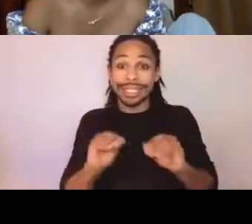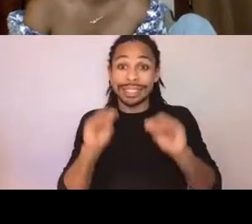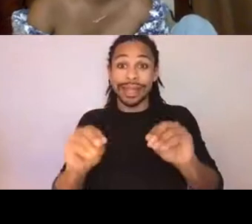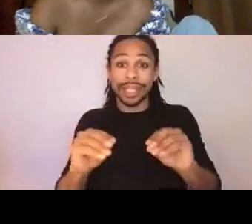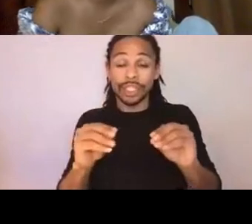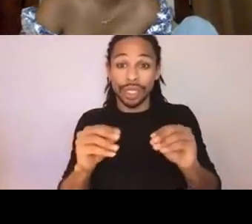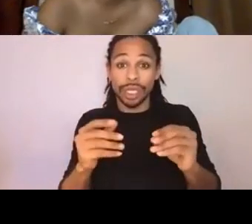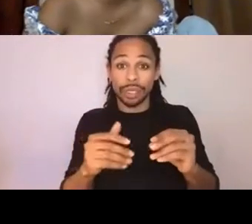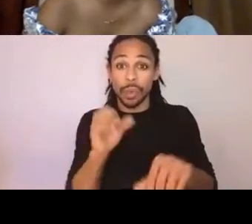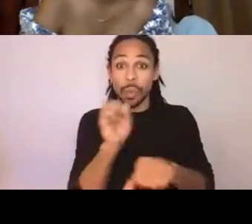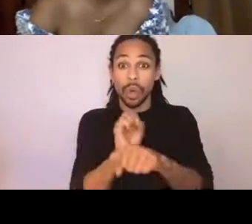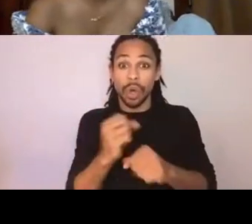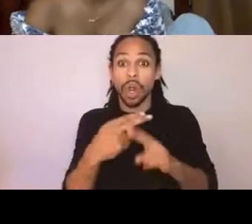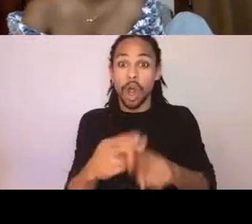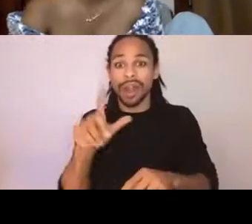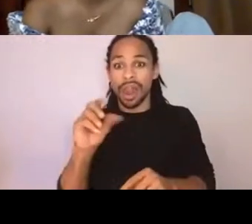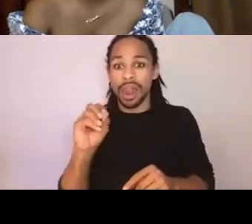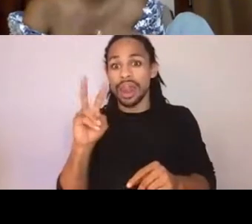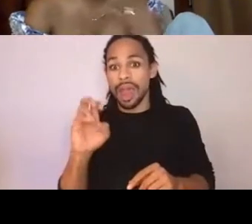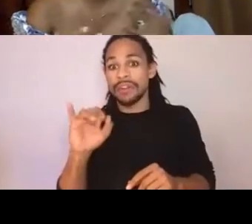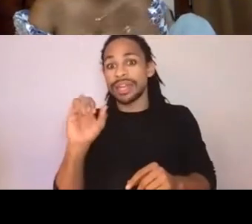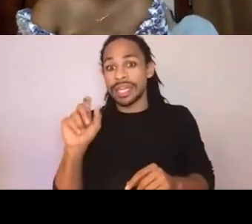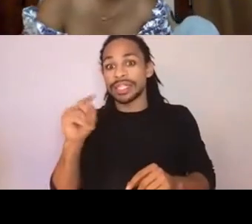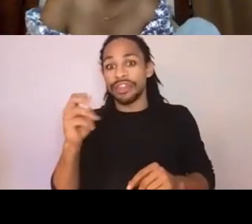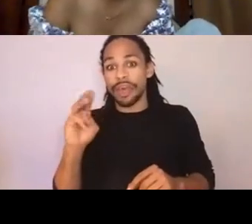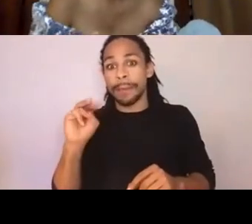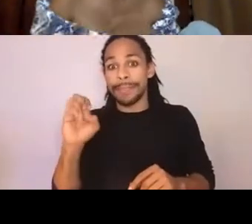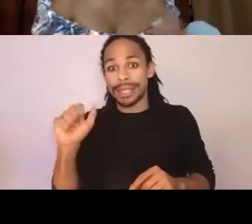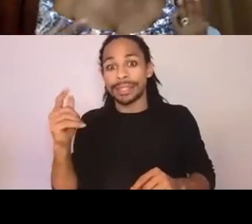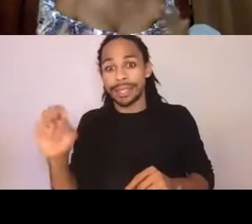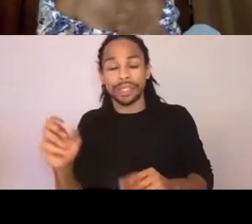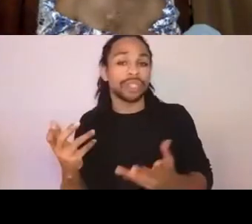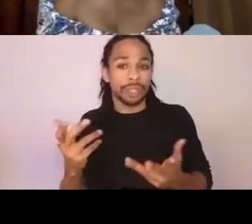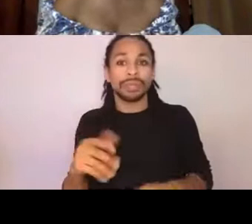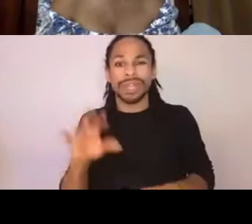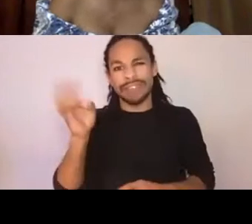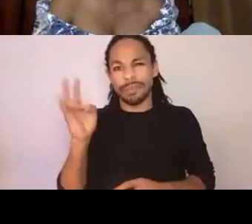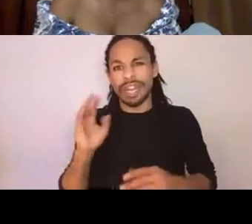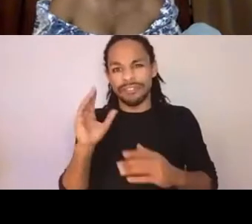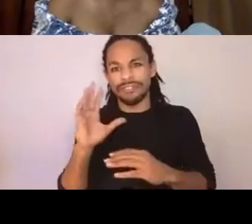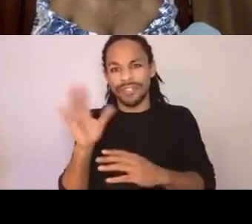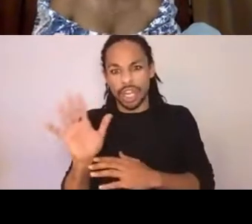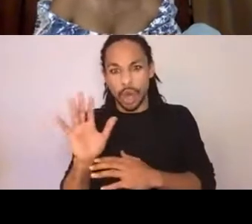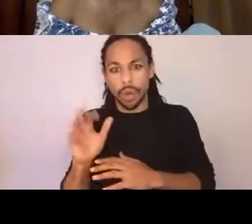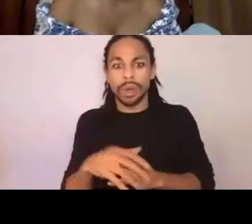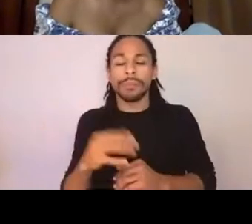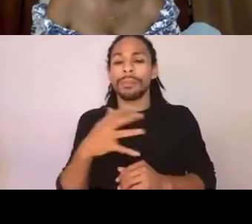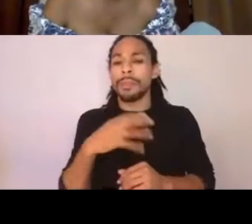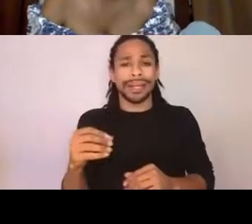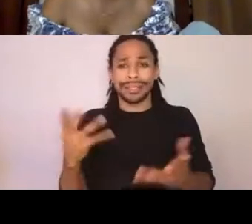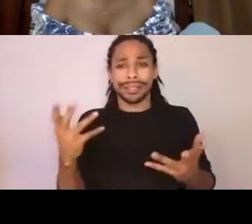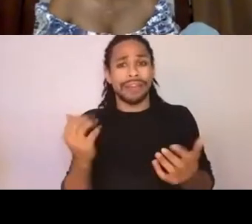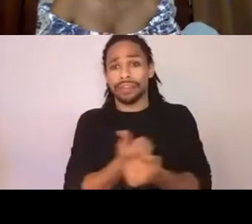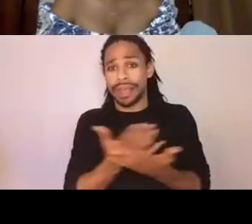Jaffa called Love is the Message, The Message is Death. It's a 7-minute video that is just all things to